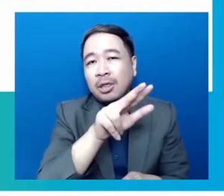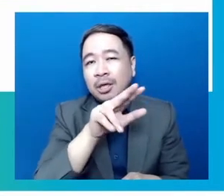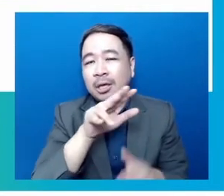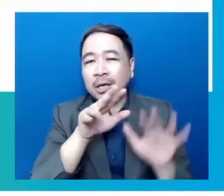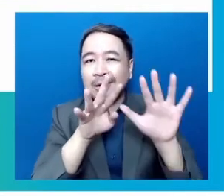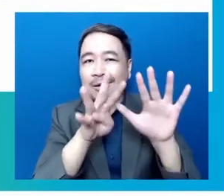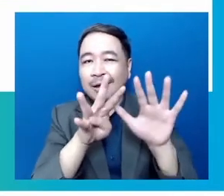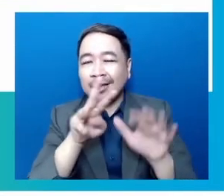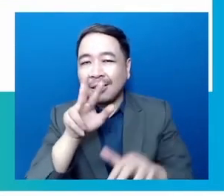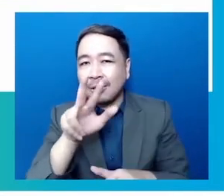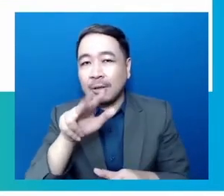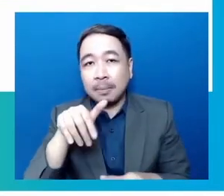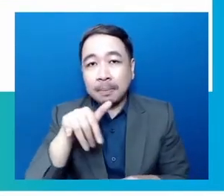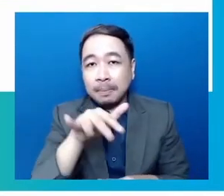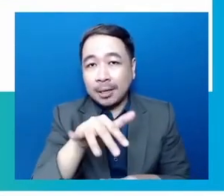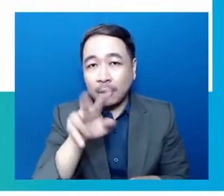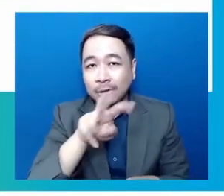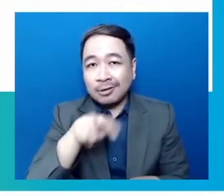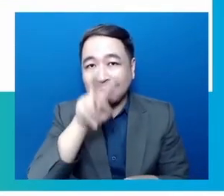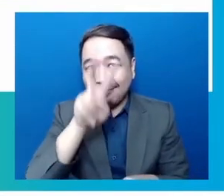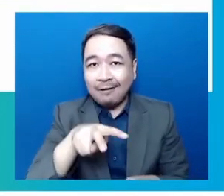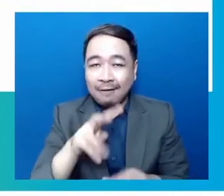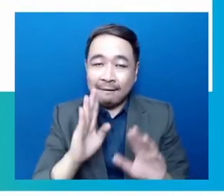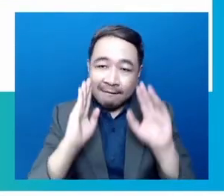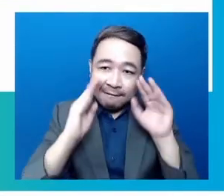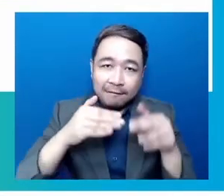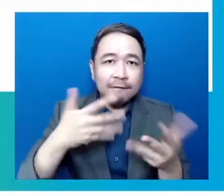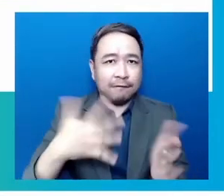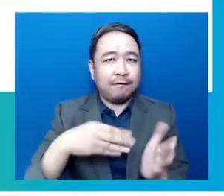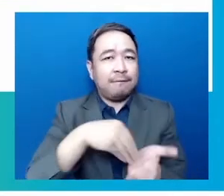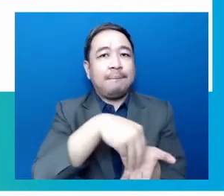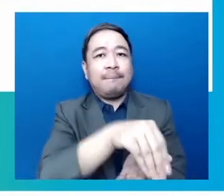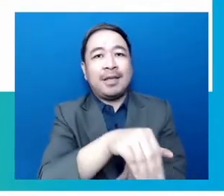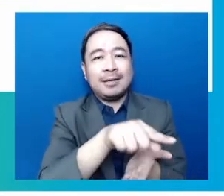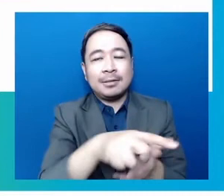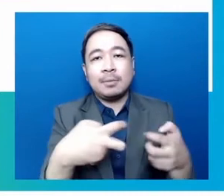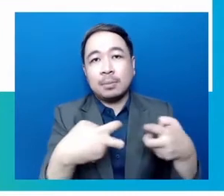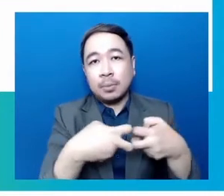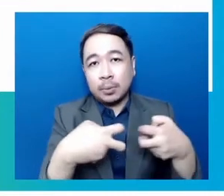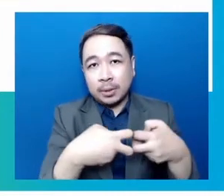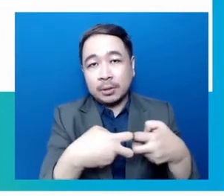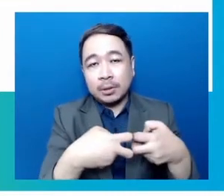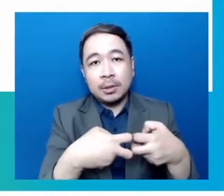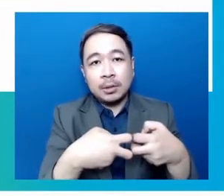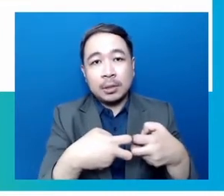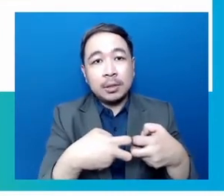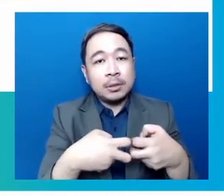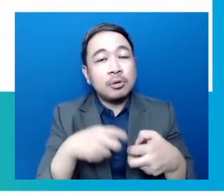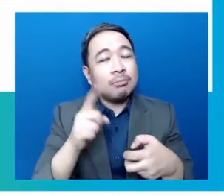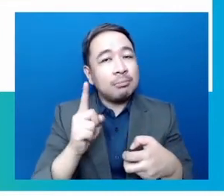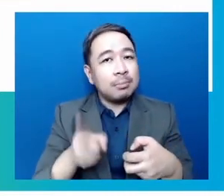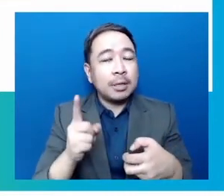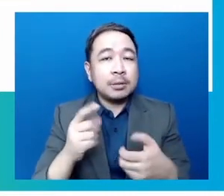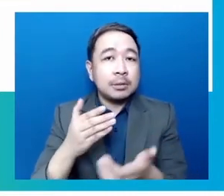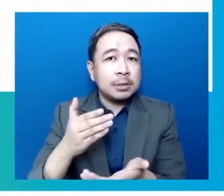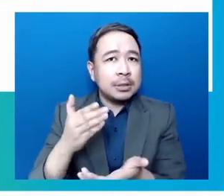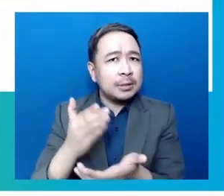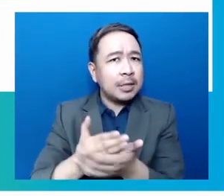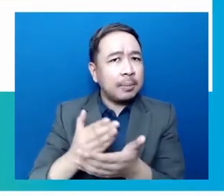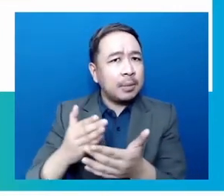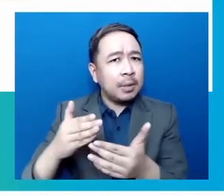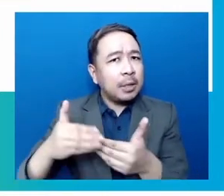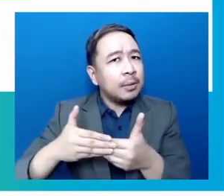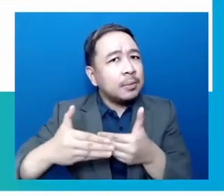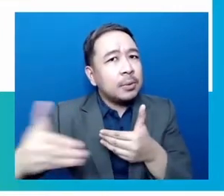million has been disbursed already, according to today morning. So stop the future installment of